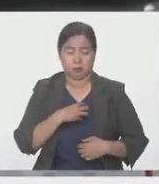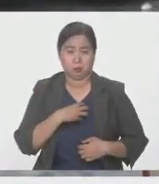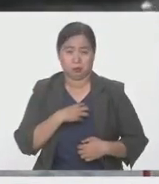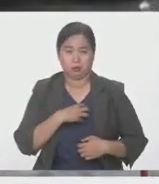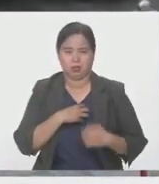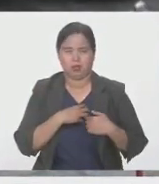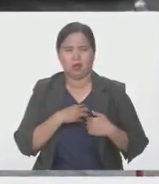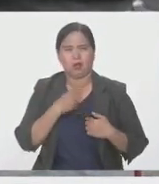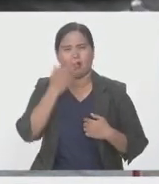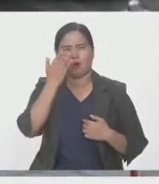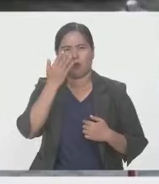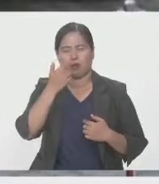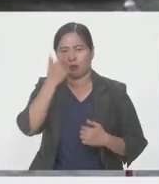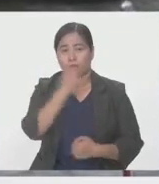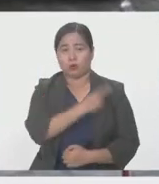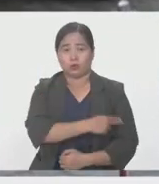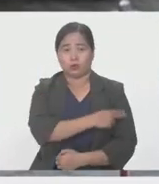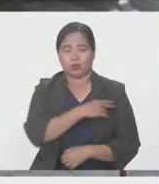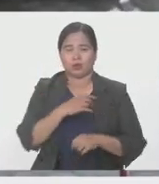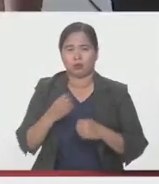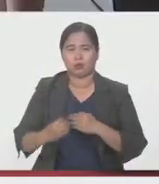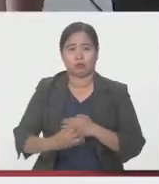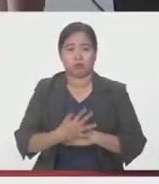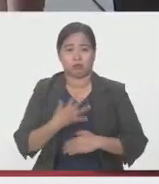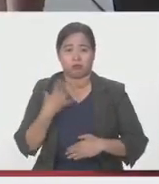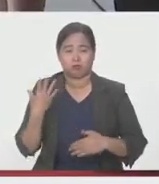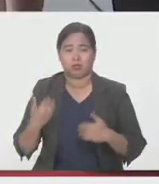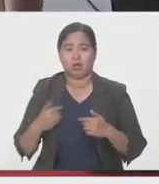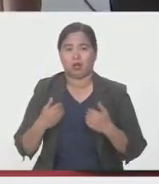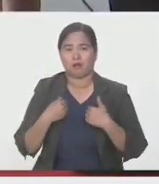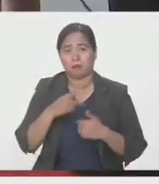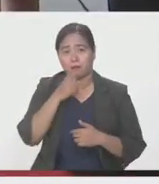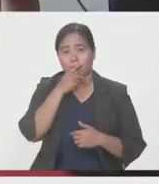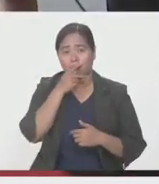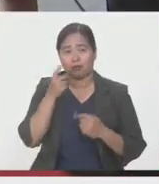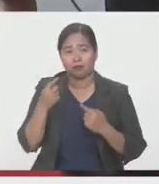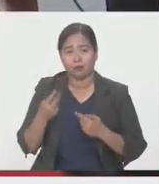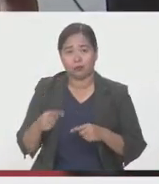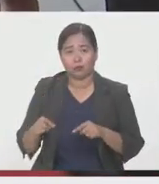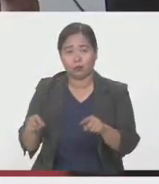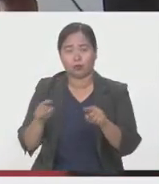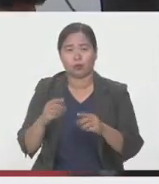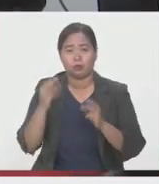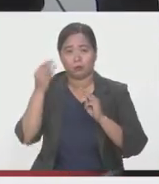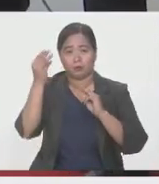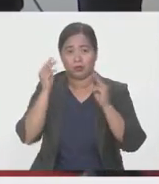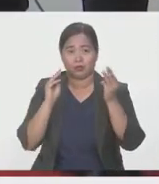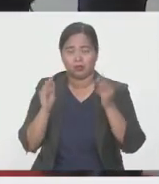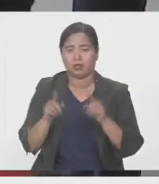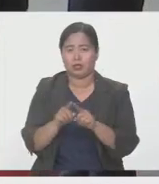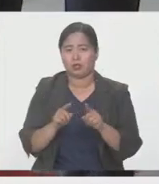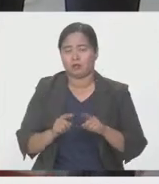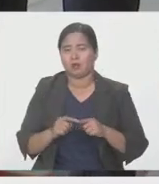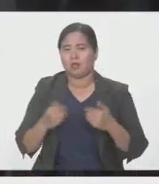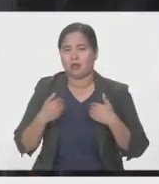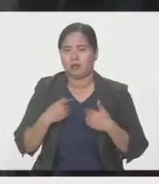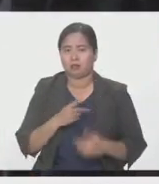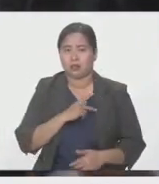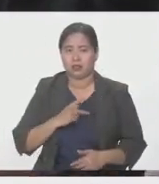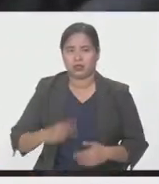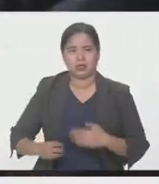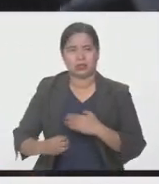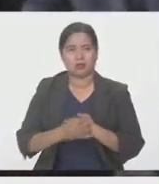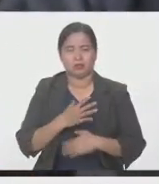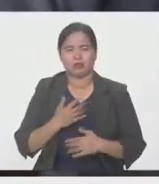Saturday after being hospitalized for an infection while on a private trip in Malaysia. The royal court explained that King Harald's infection is